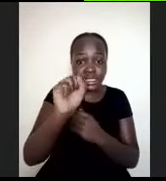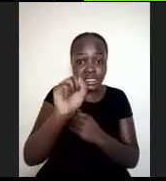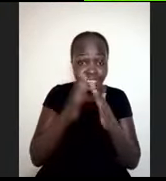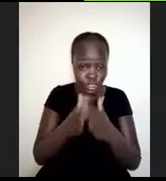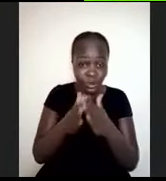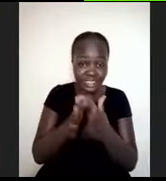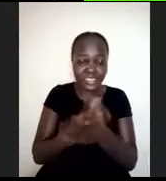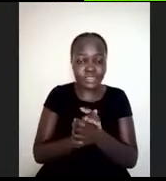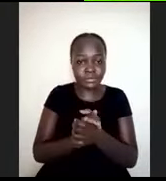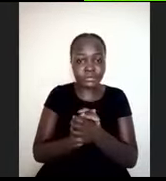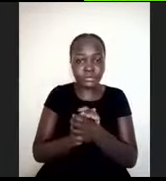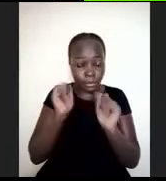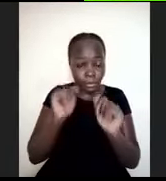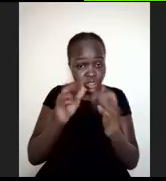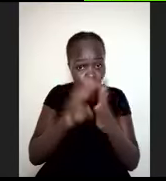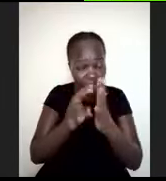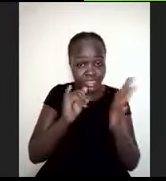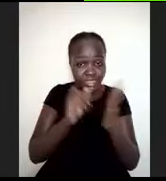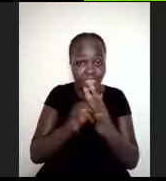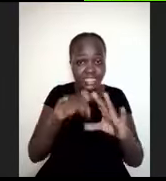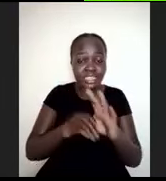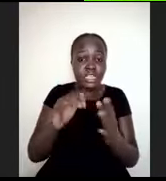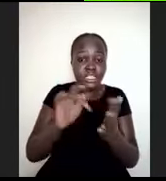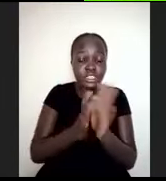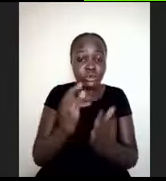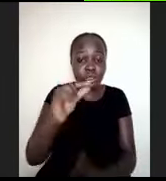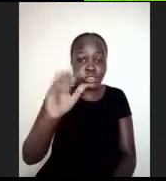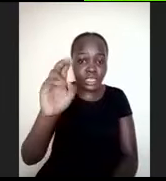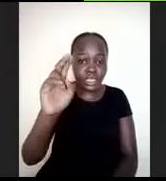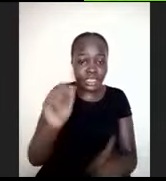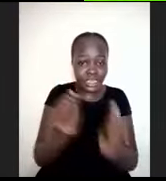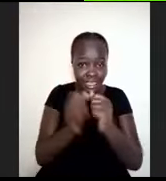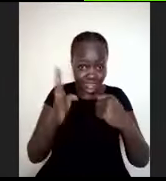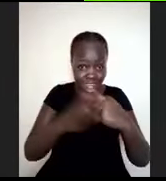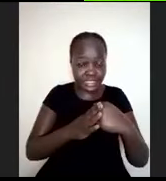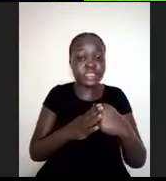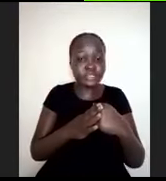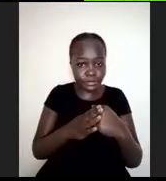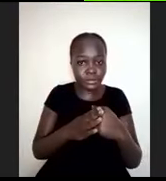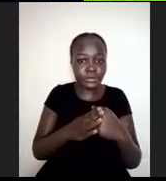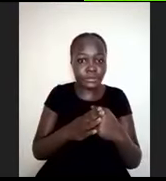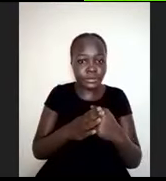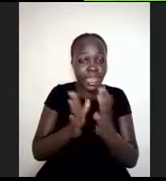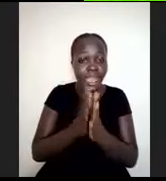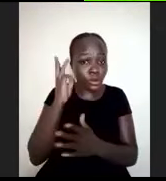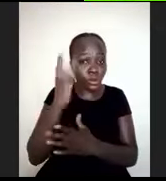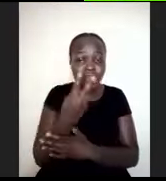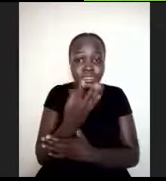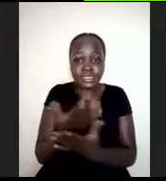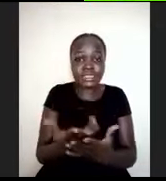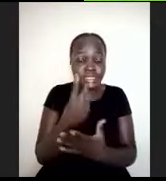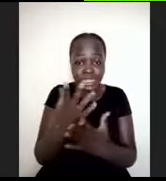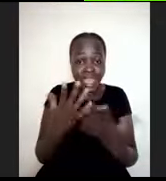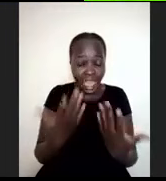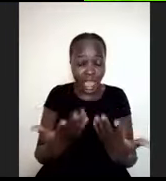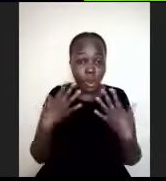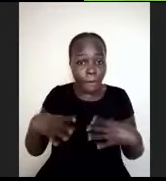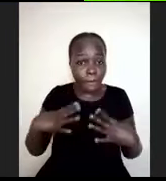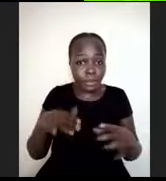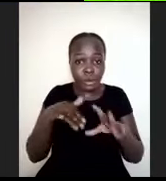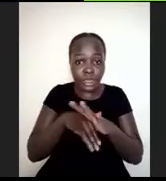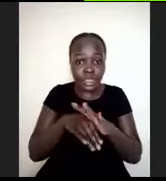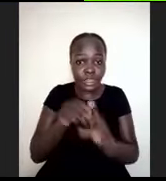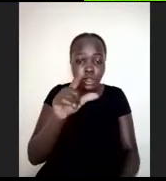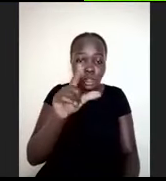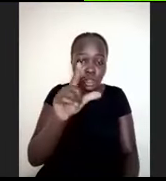You can read that story in Genesis 19, and you will see how the people in Lot's life,